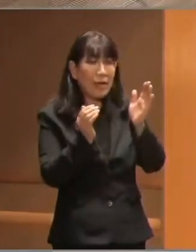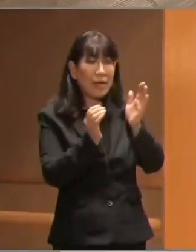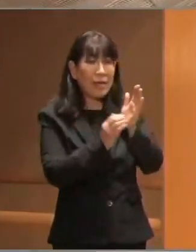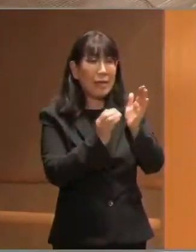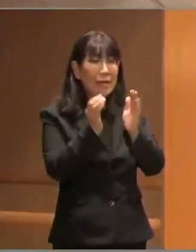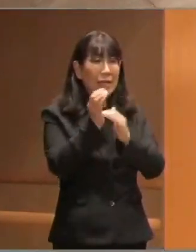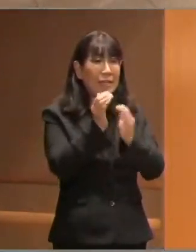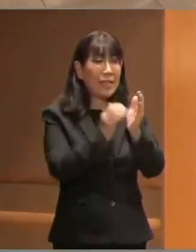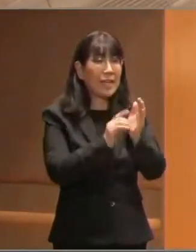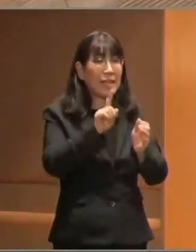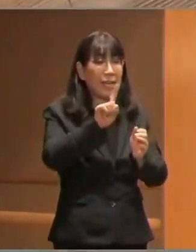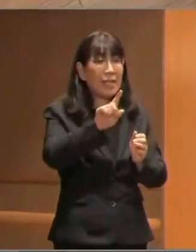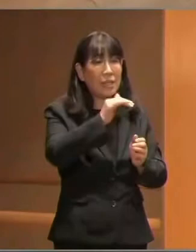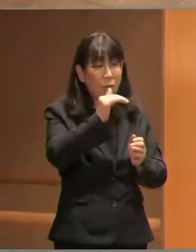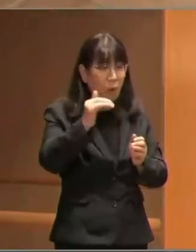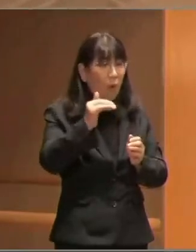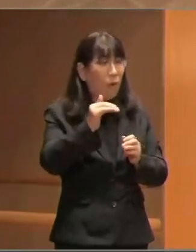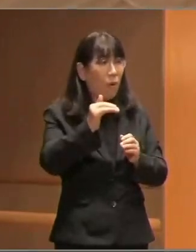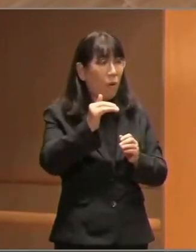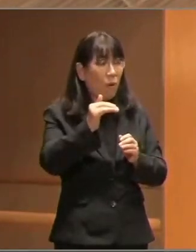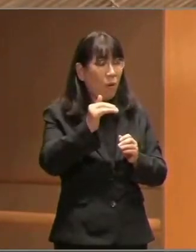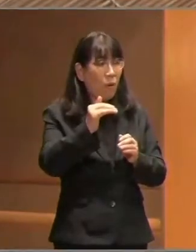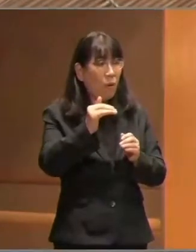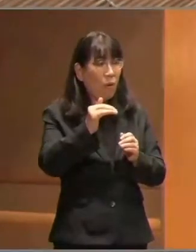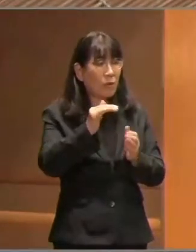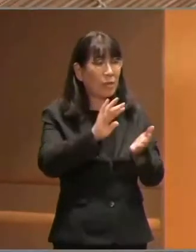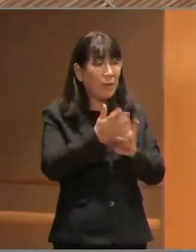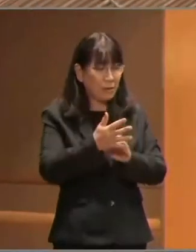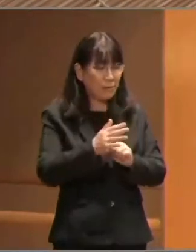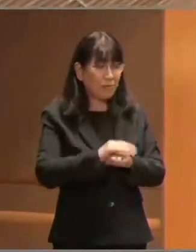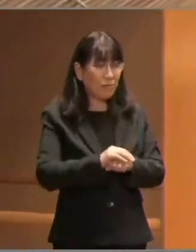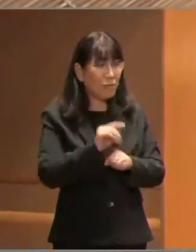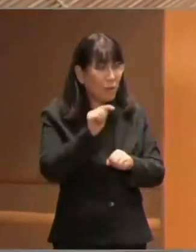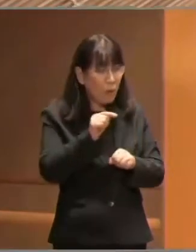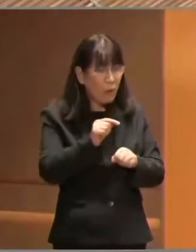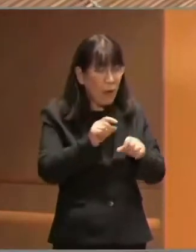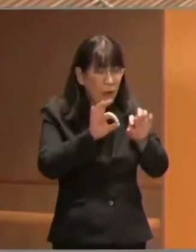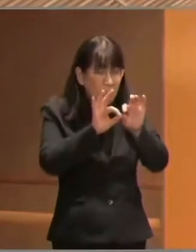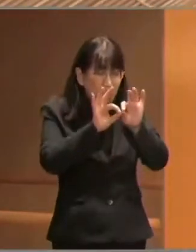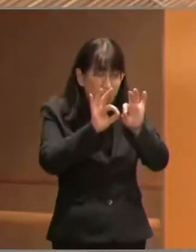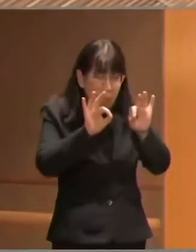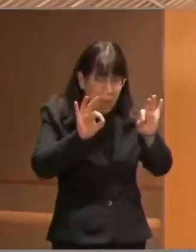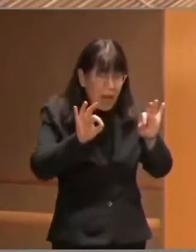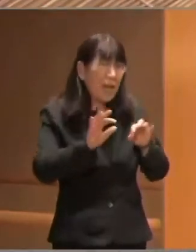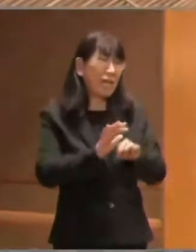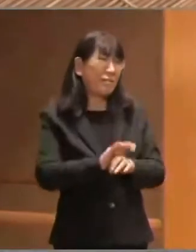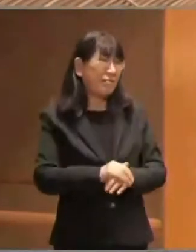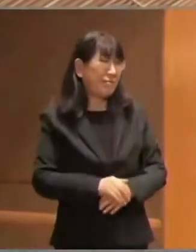And along with the time, screens also changed to the bamboo